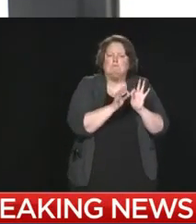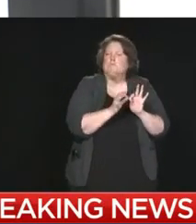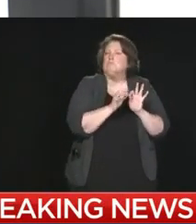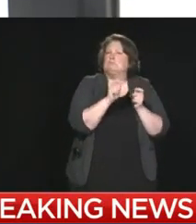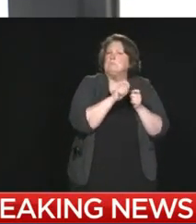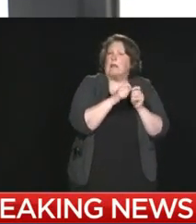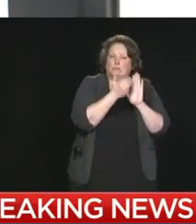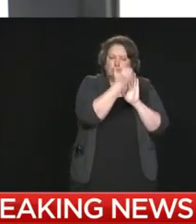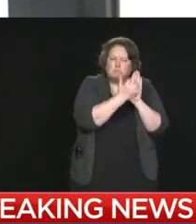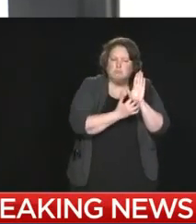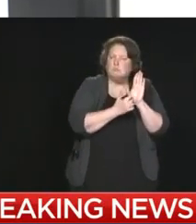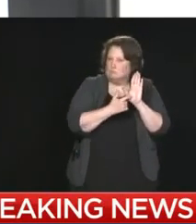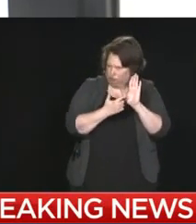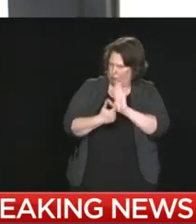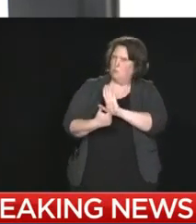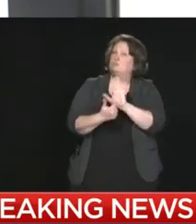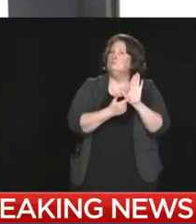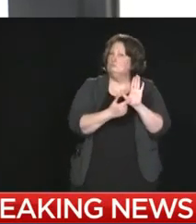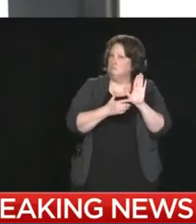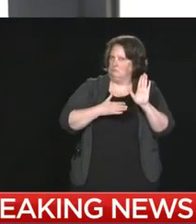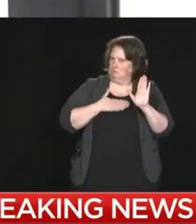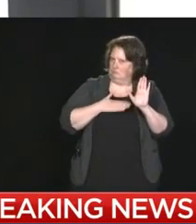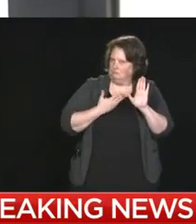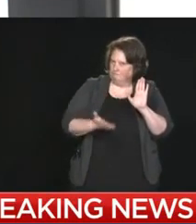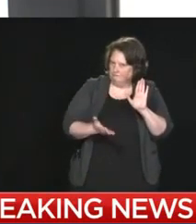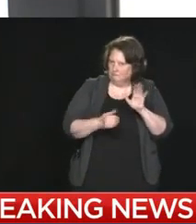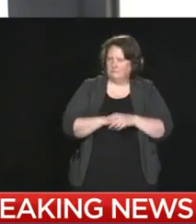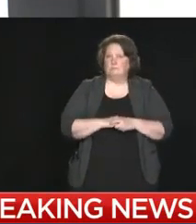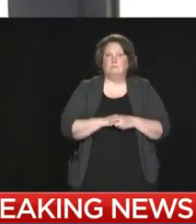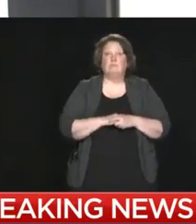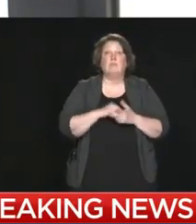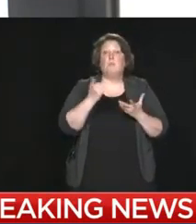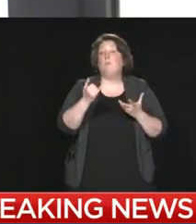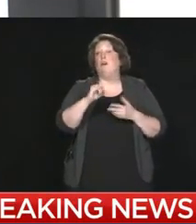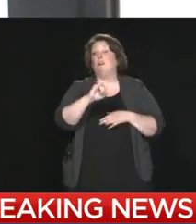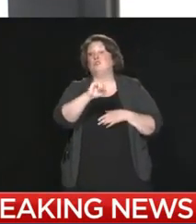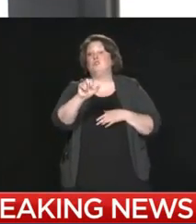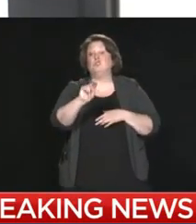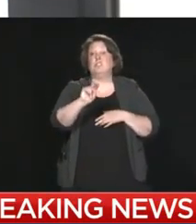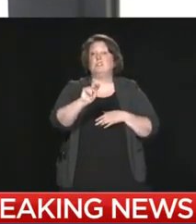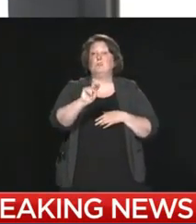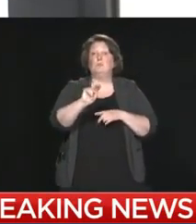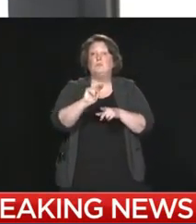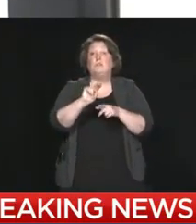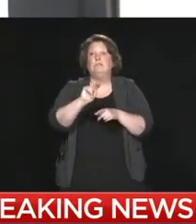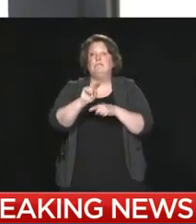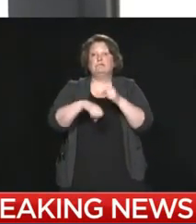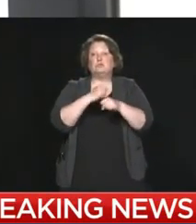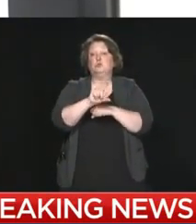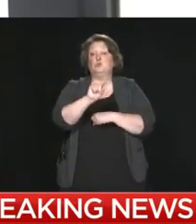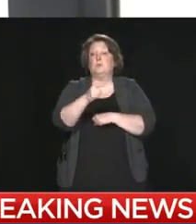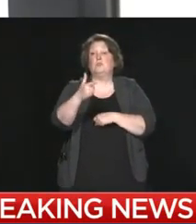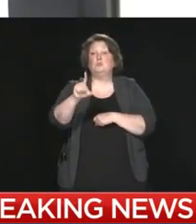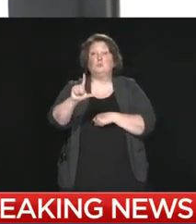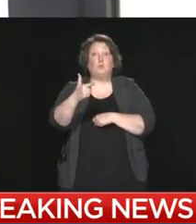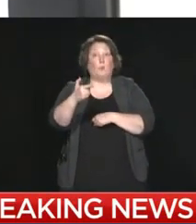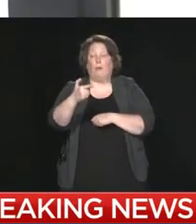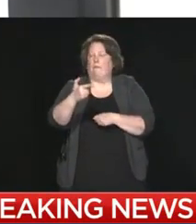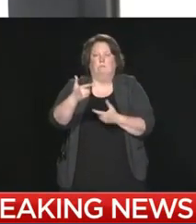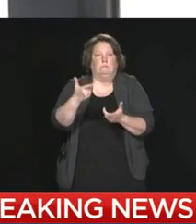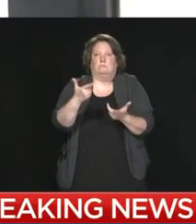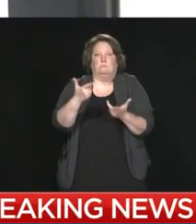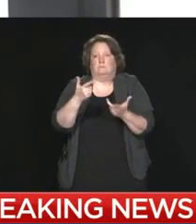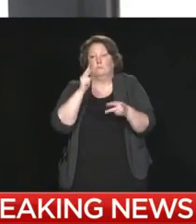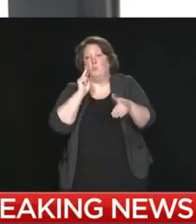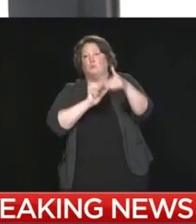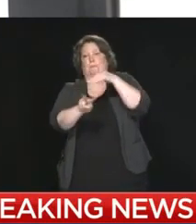economic position we'll be in 2021. Our priority is to help people as